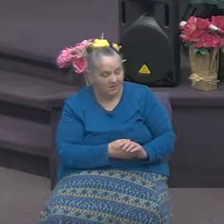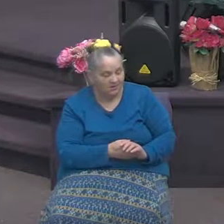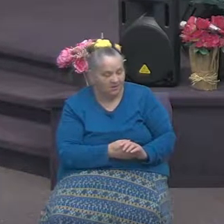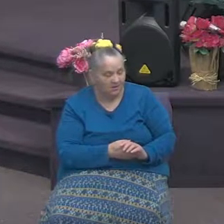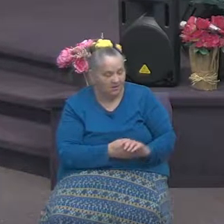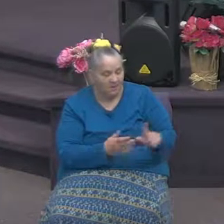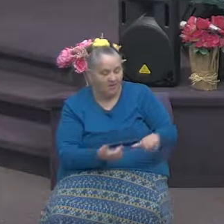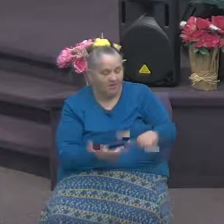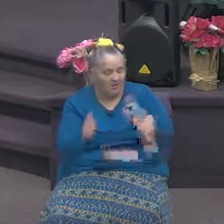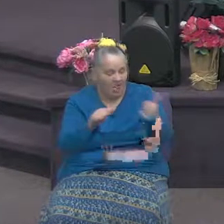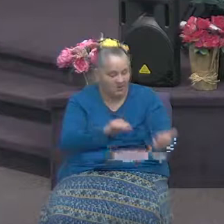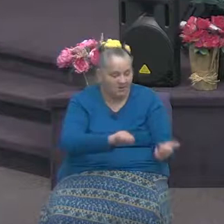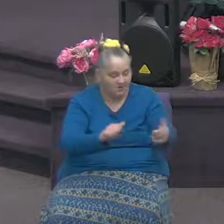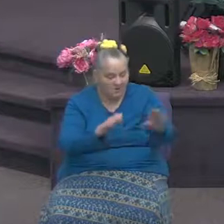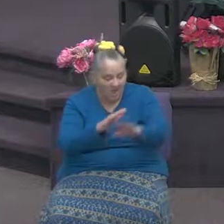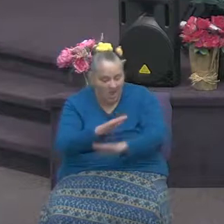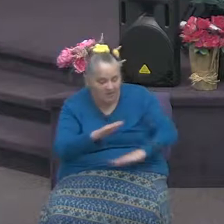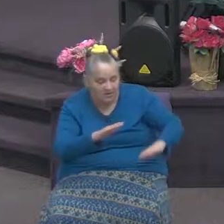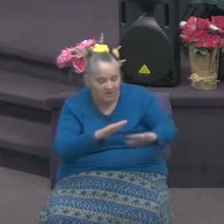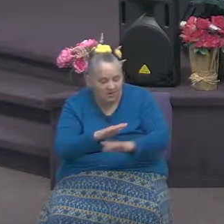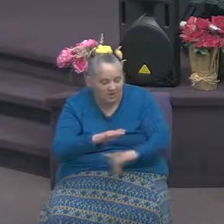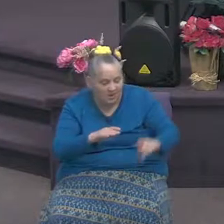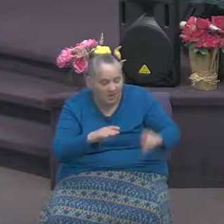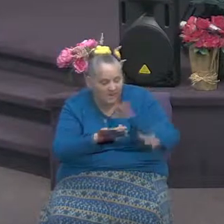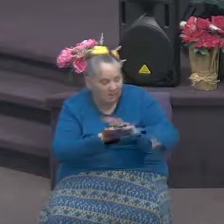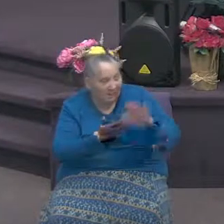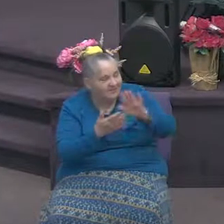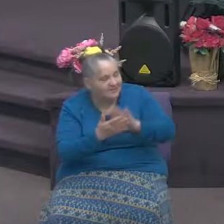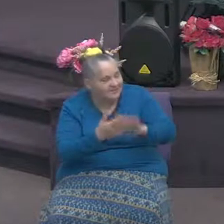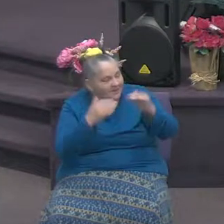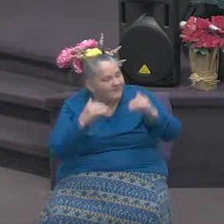you underneath the cleansing flood.